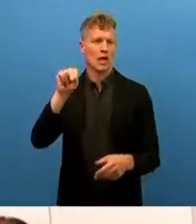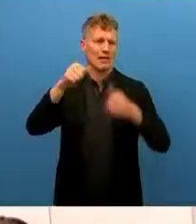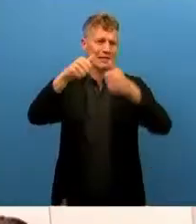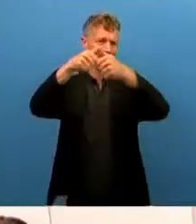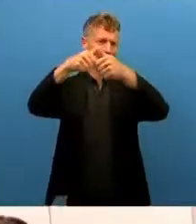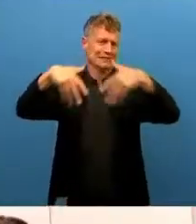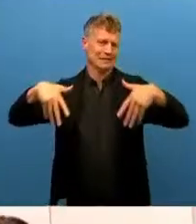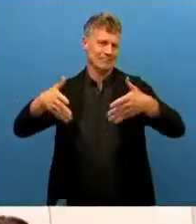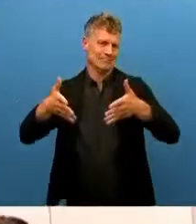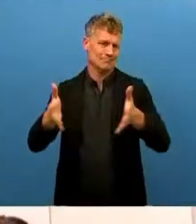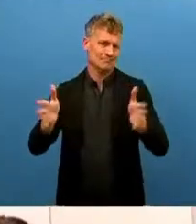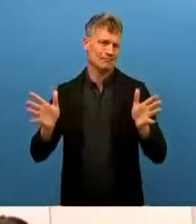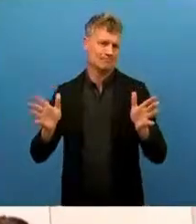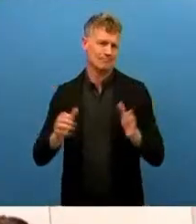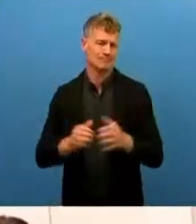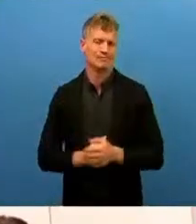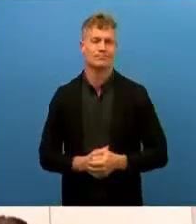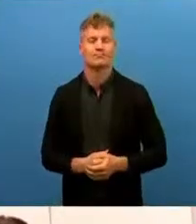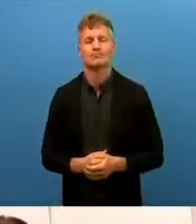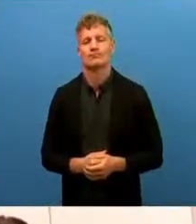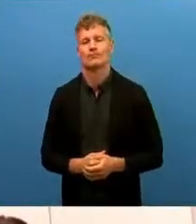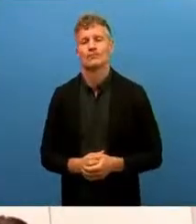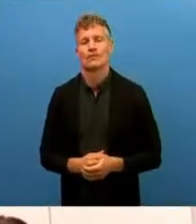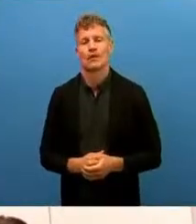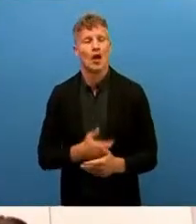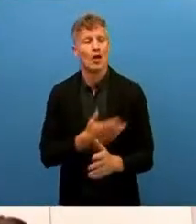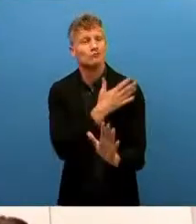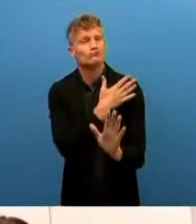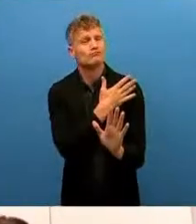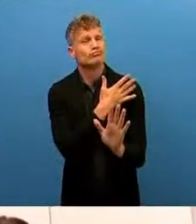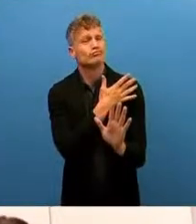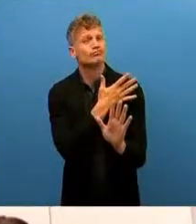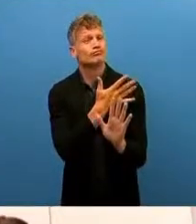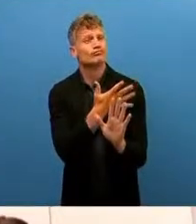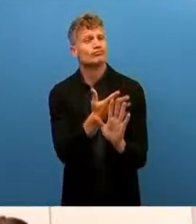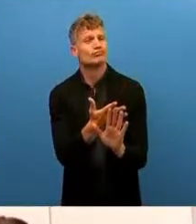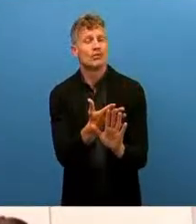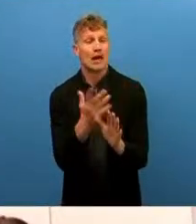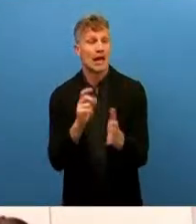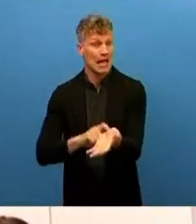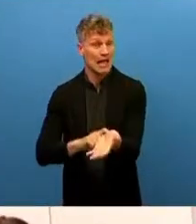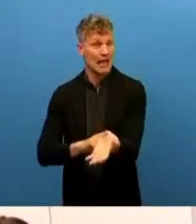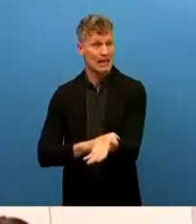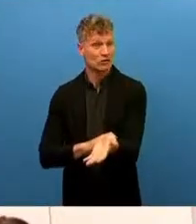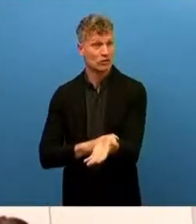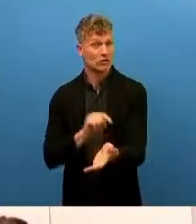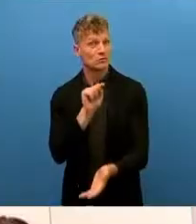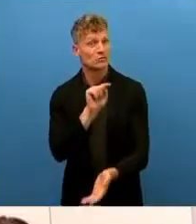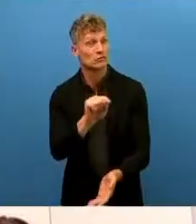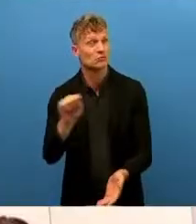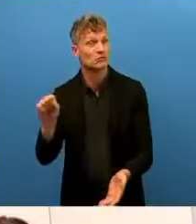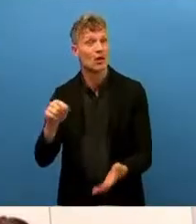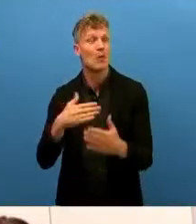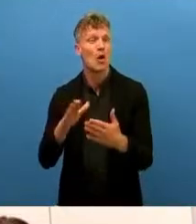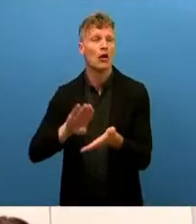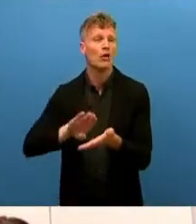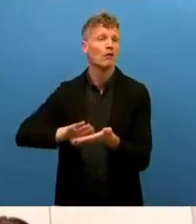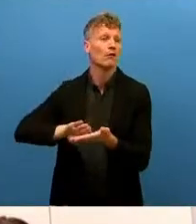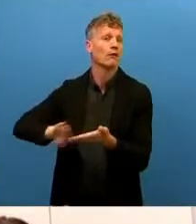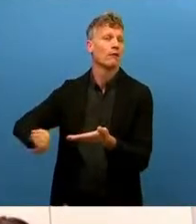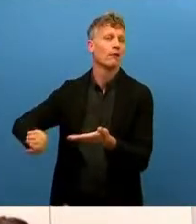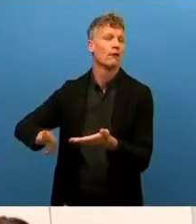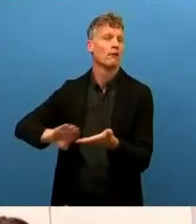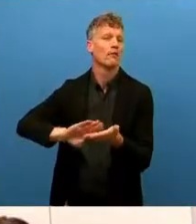system. For too long, indigenous communities around the world have been sidelined